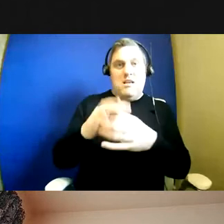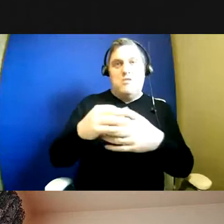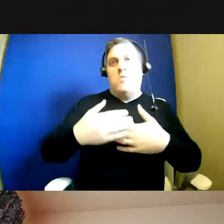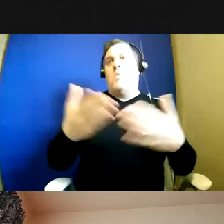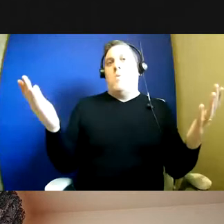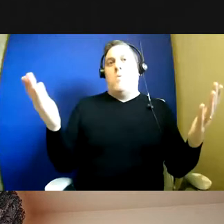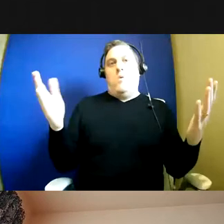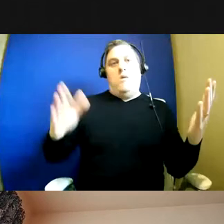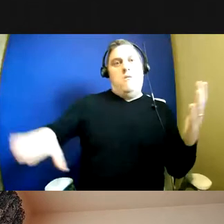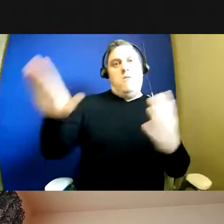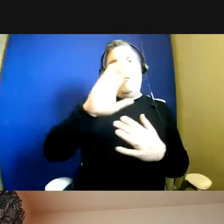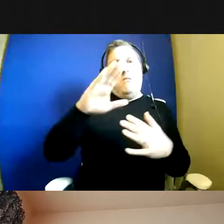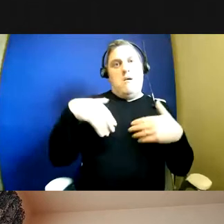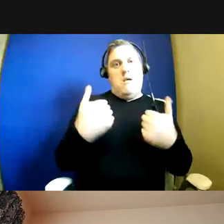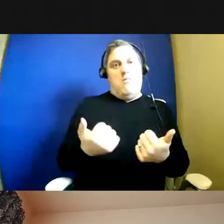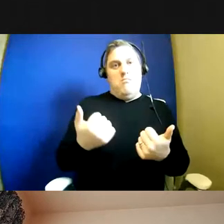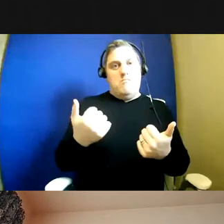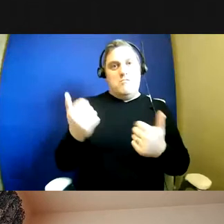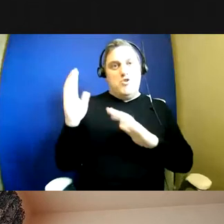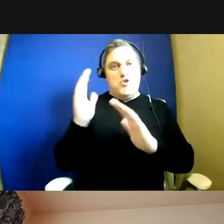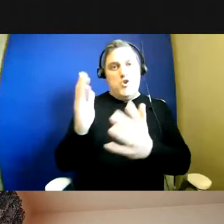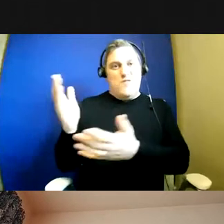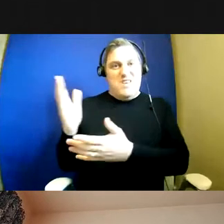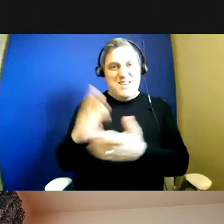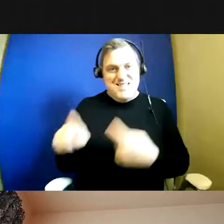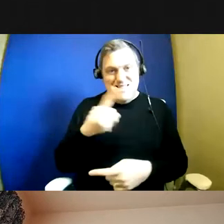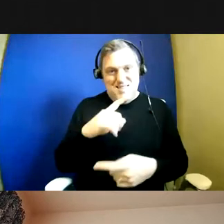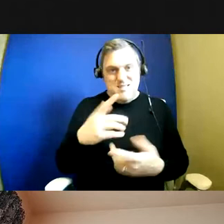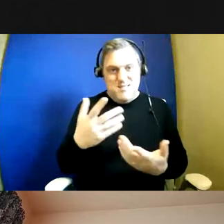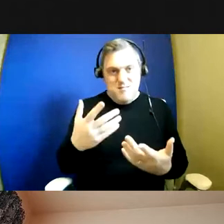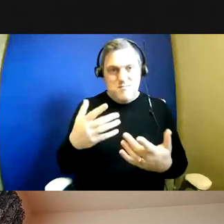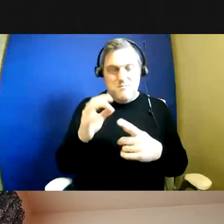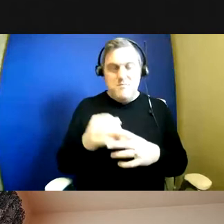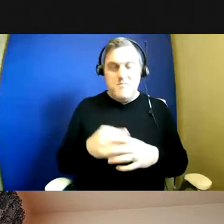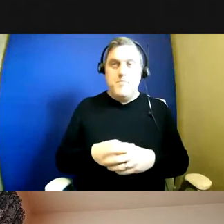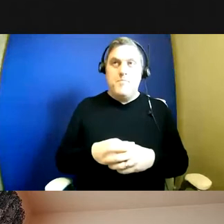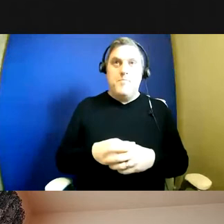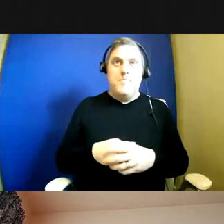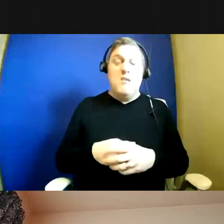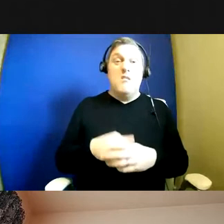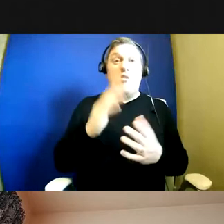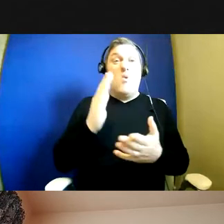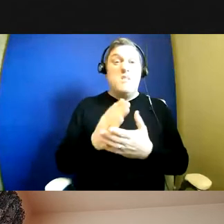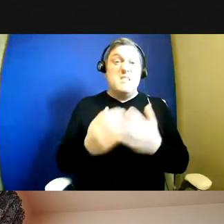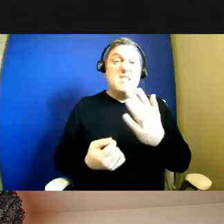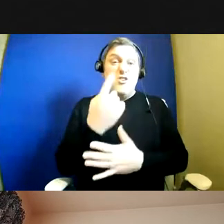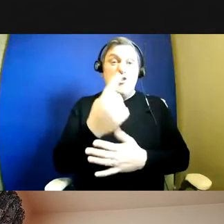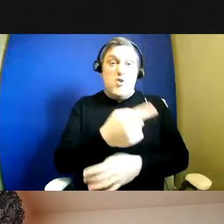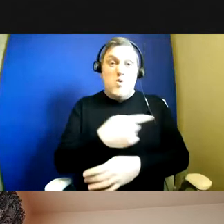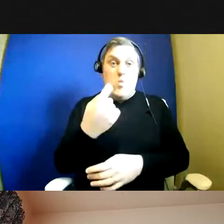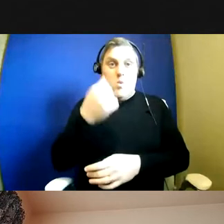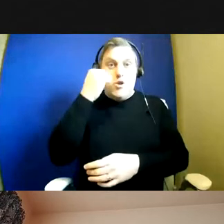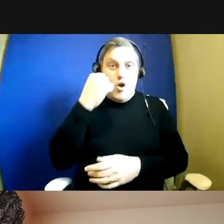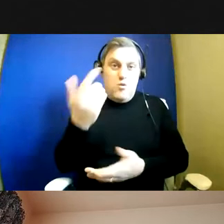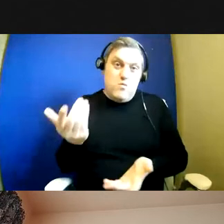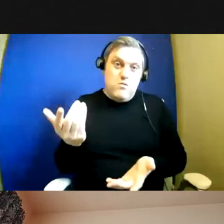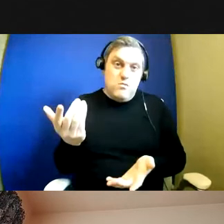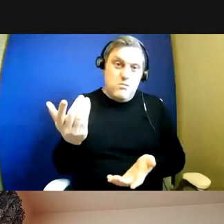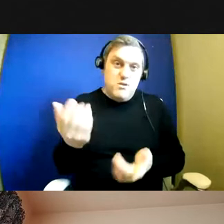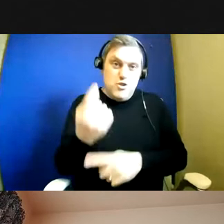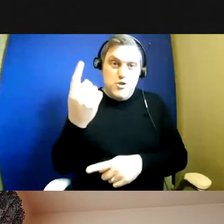in Derbyshire across providers, including primary care. So it is an issue that's being looked at and addressed. I think it's